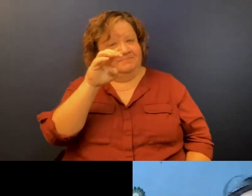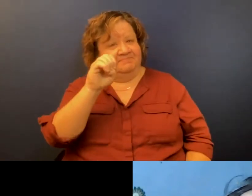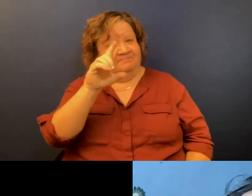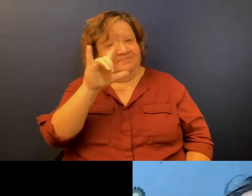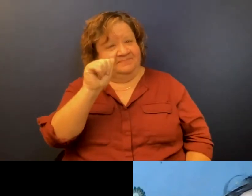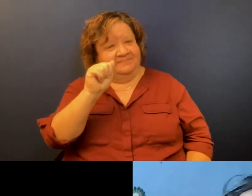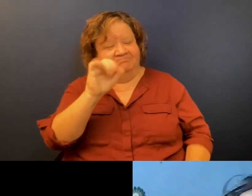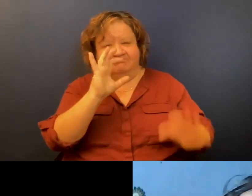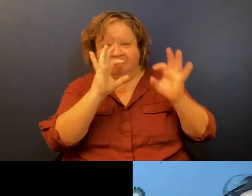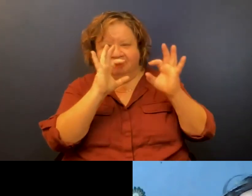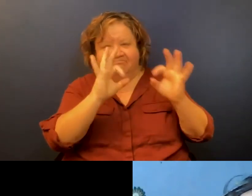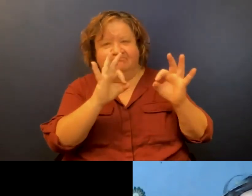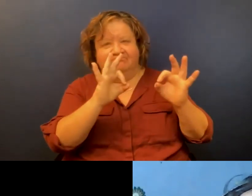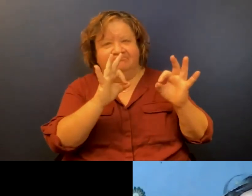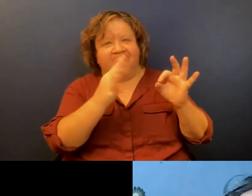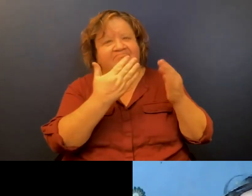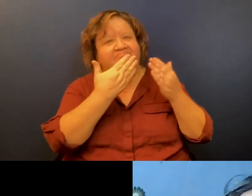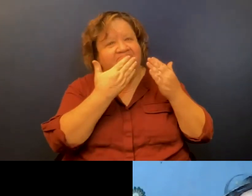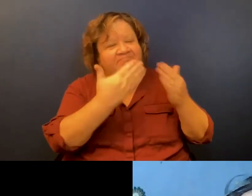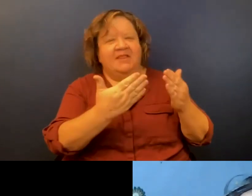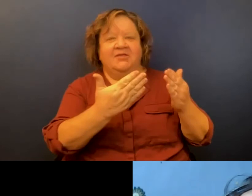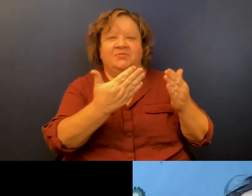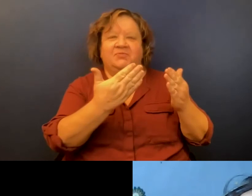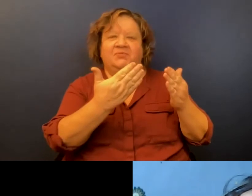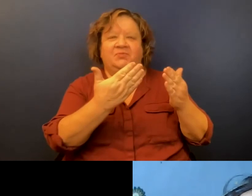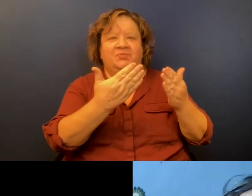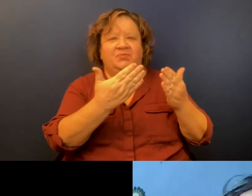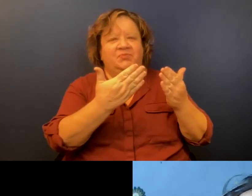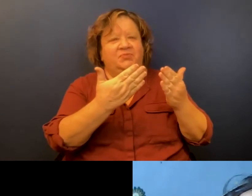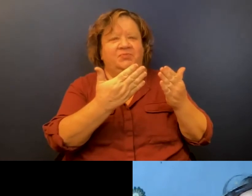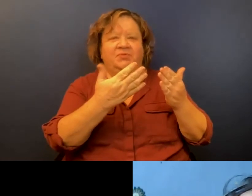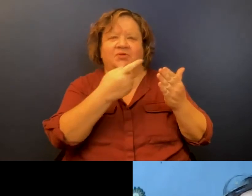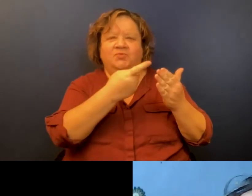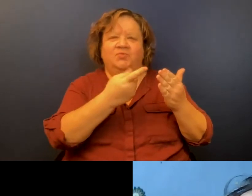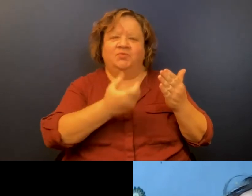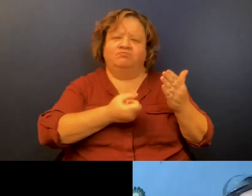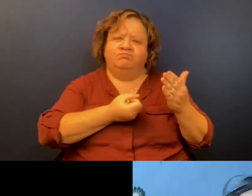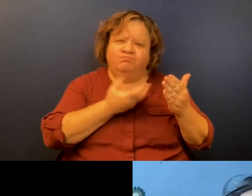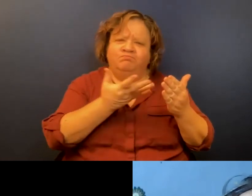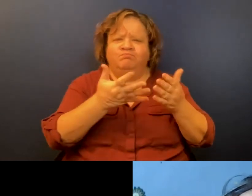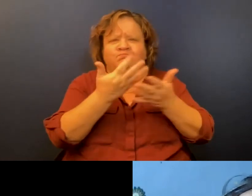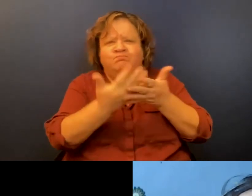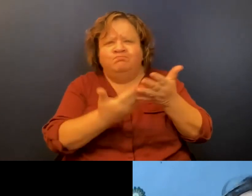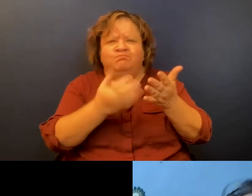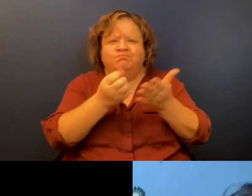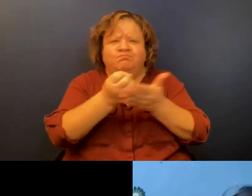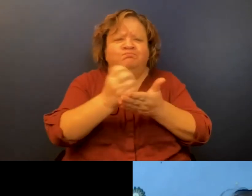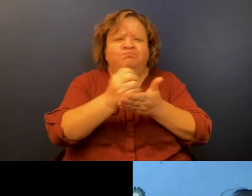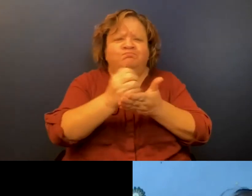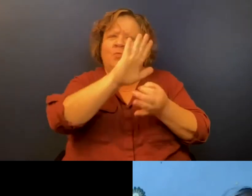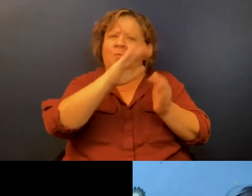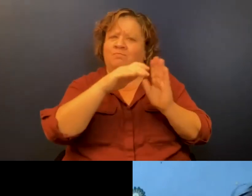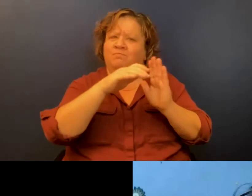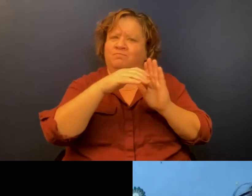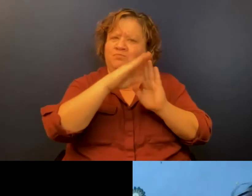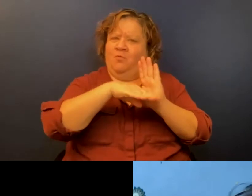for sharing with us something that is extremely interesting and work that is being